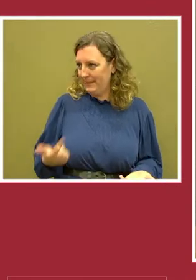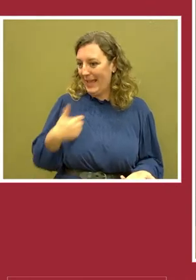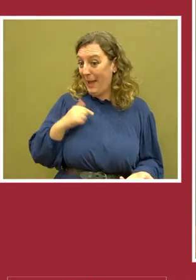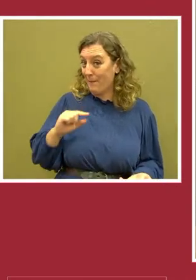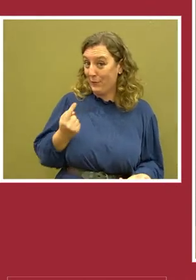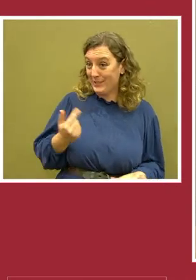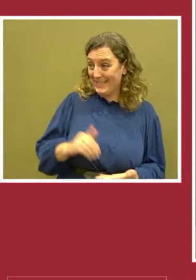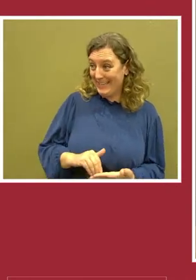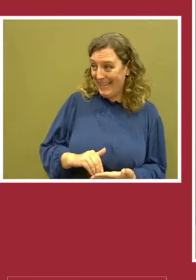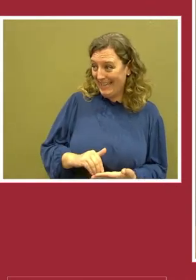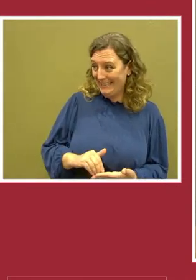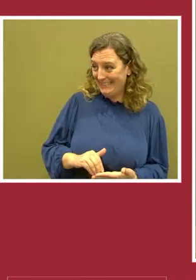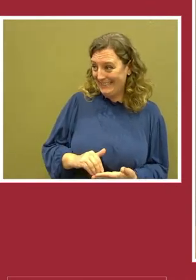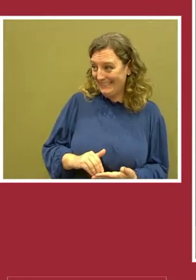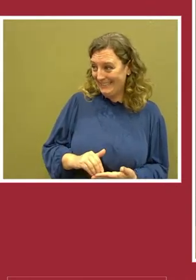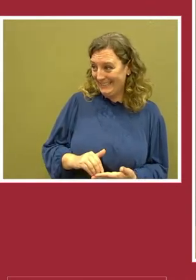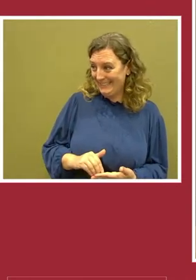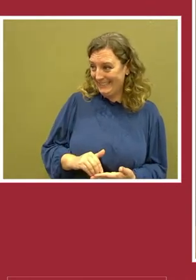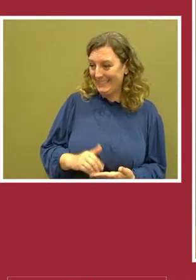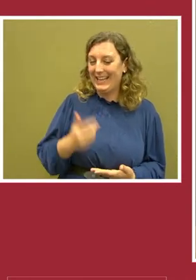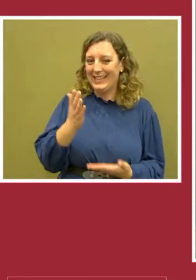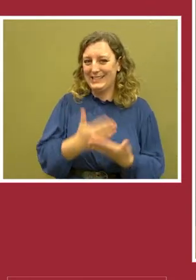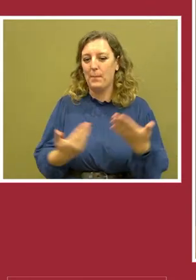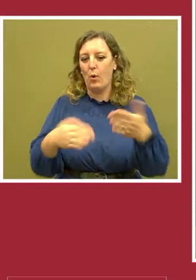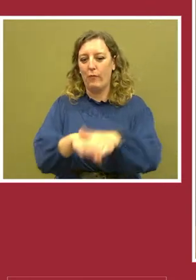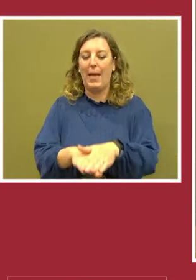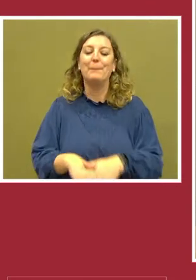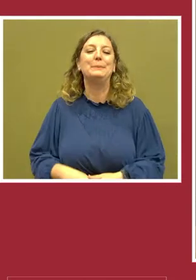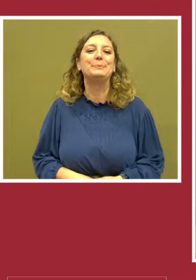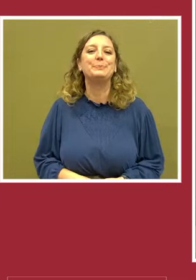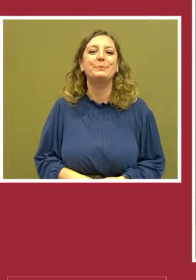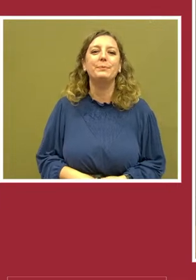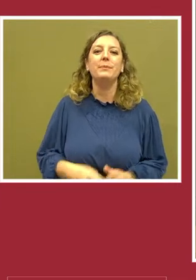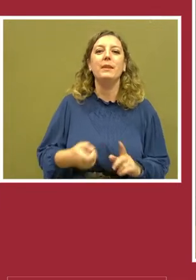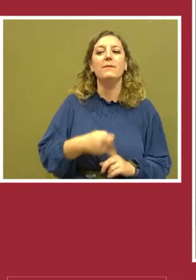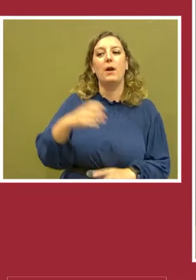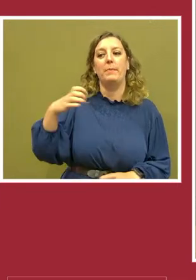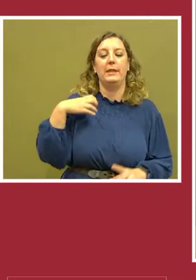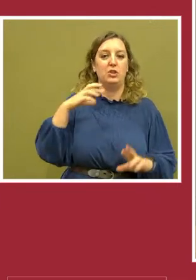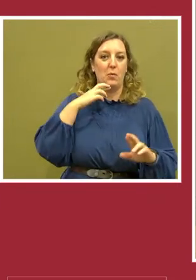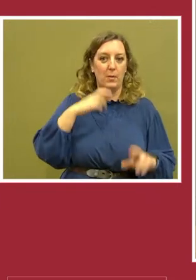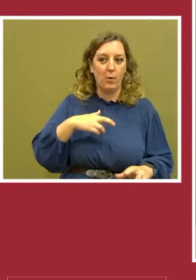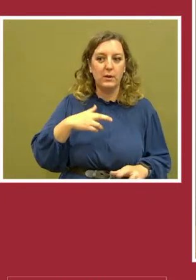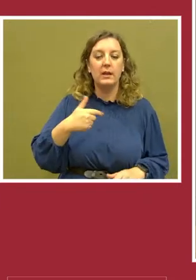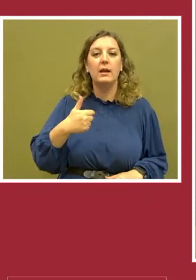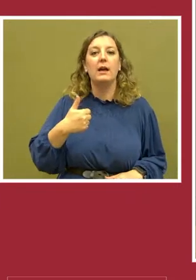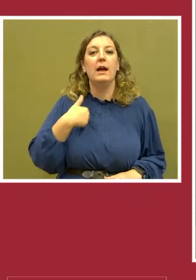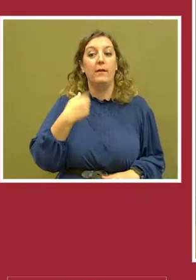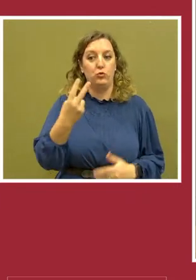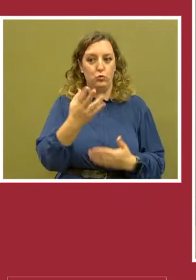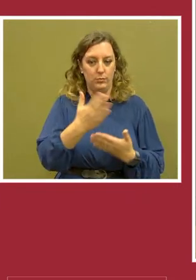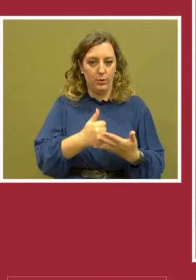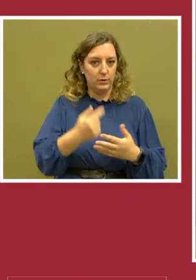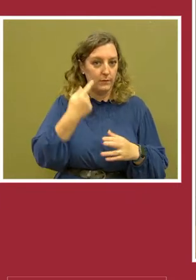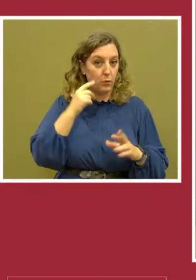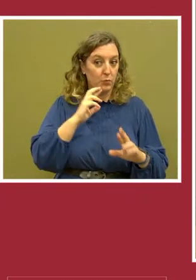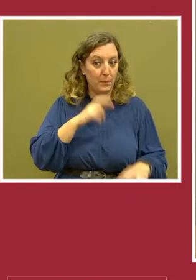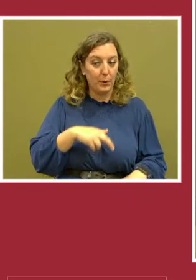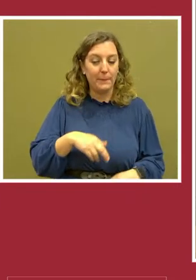again, and I bet we're going to have some overlap. From the chair report, I have two pieces to